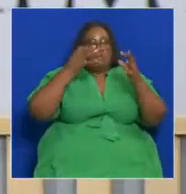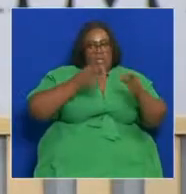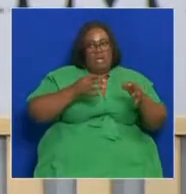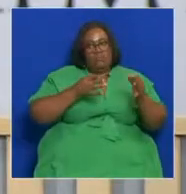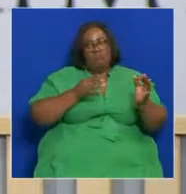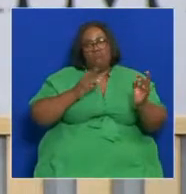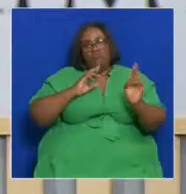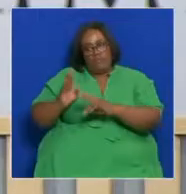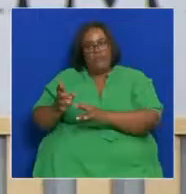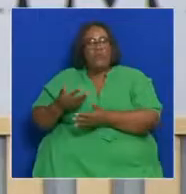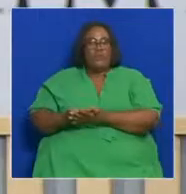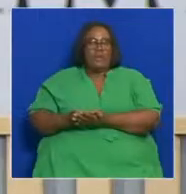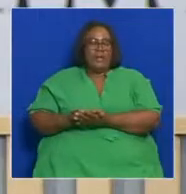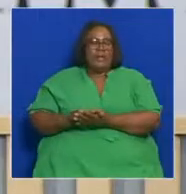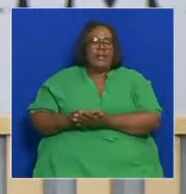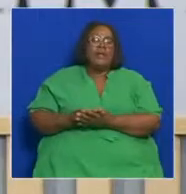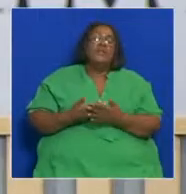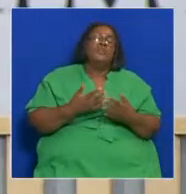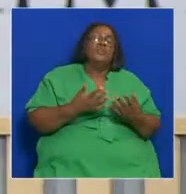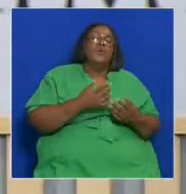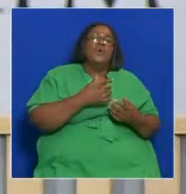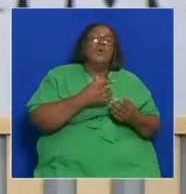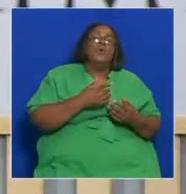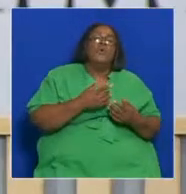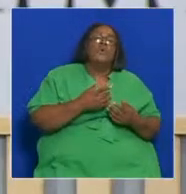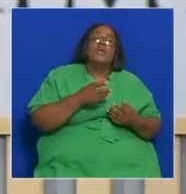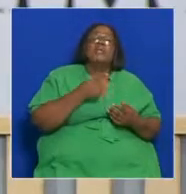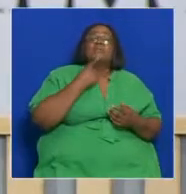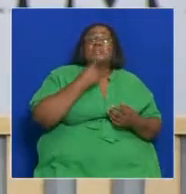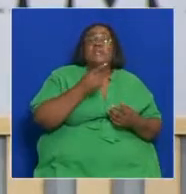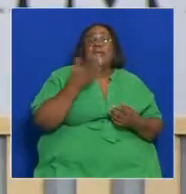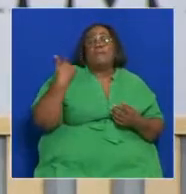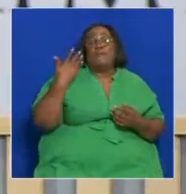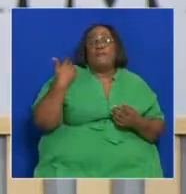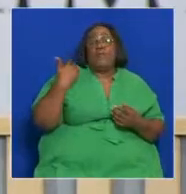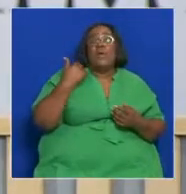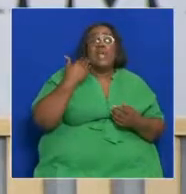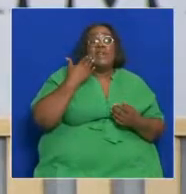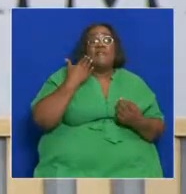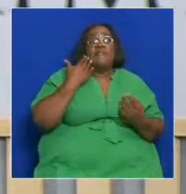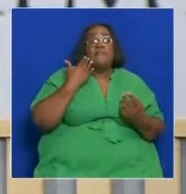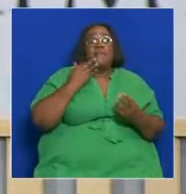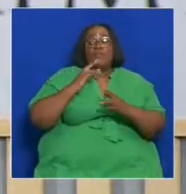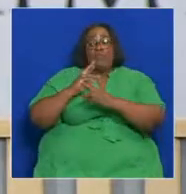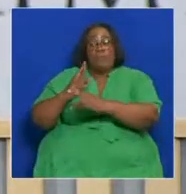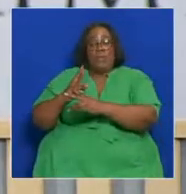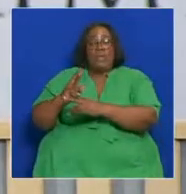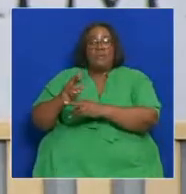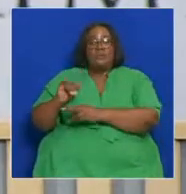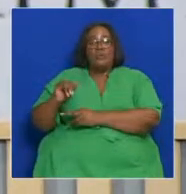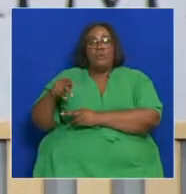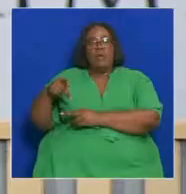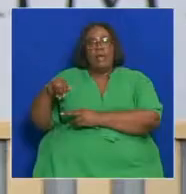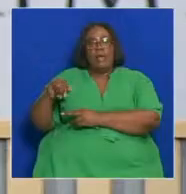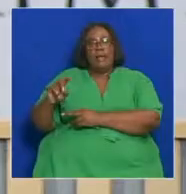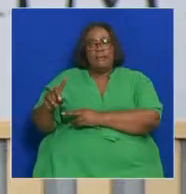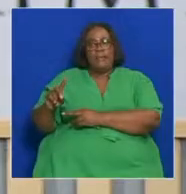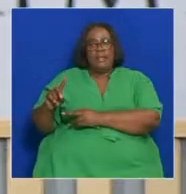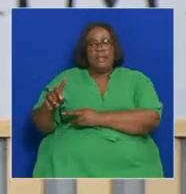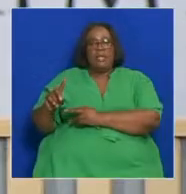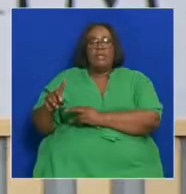it has to engage the IDEC mandate, it must meet the threshold of